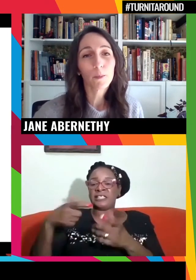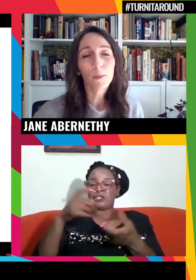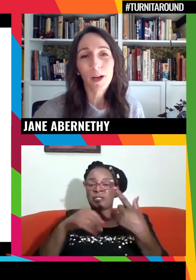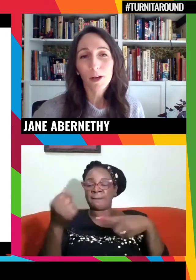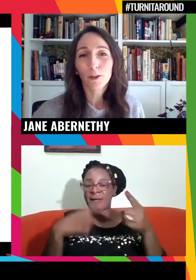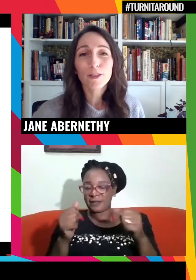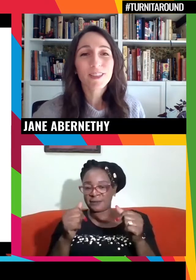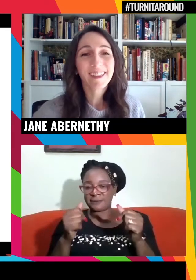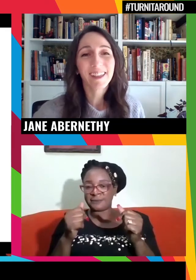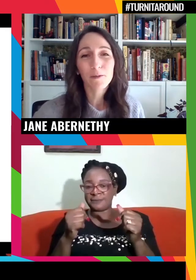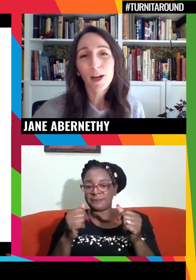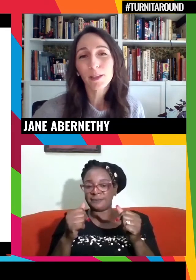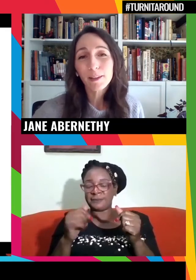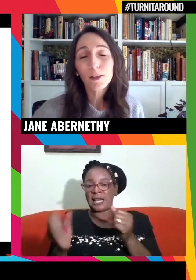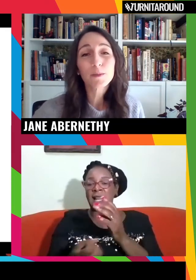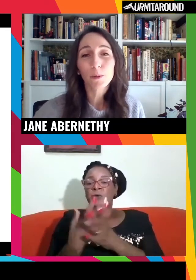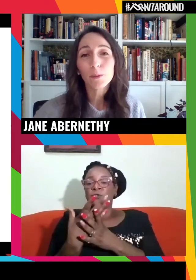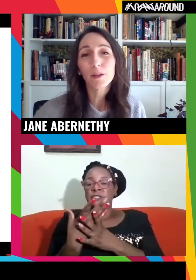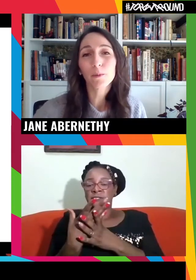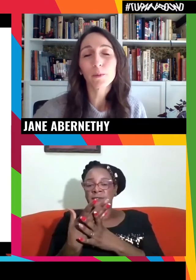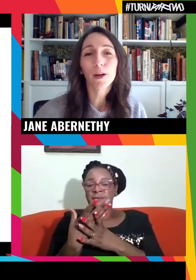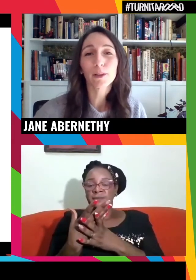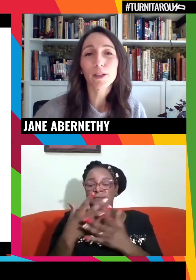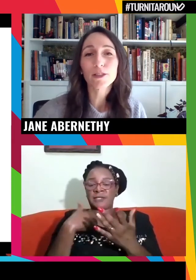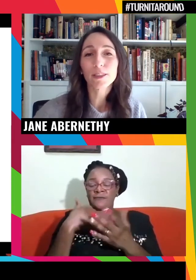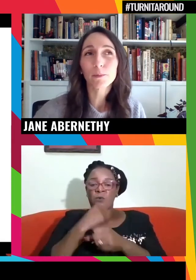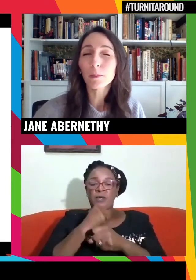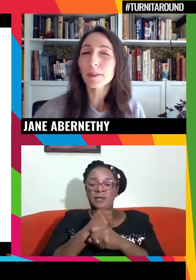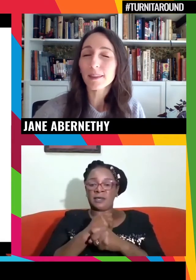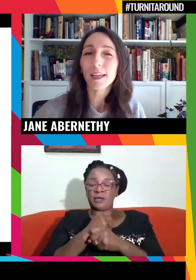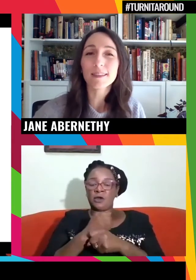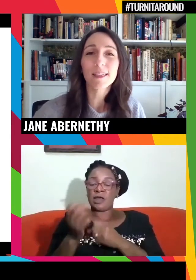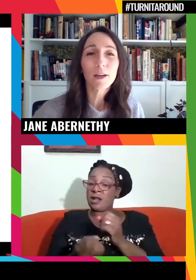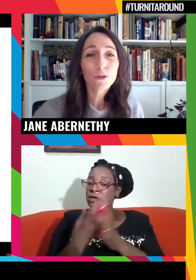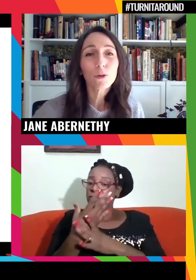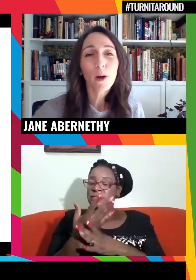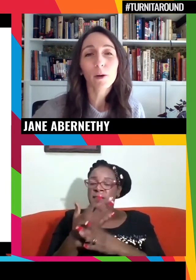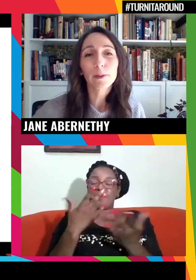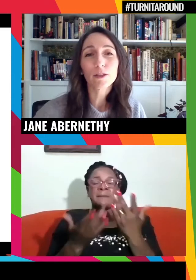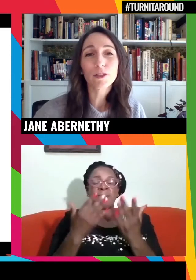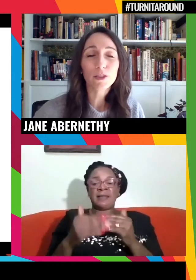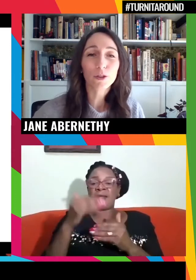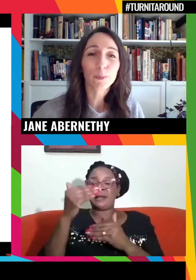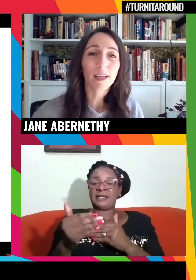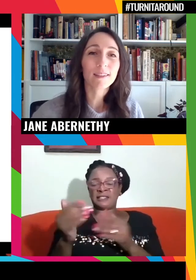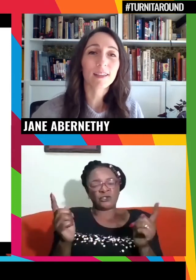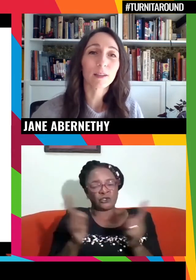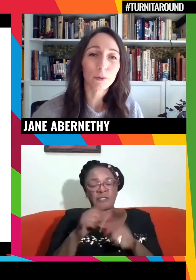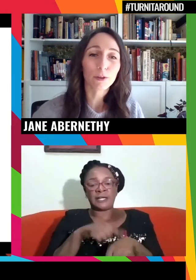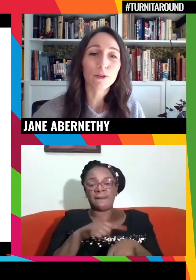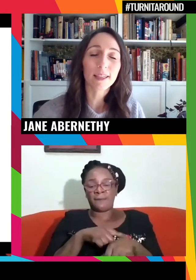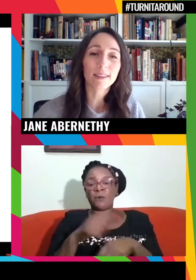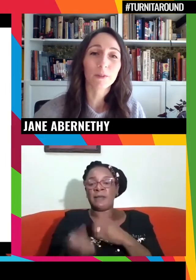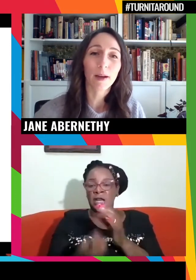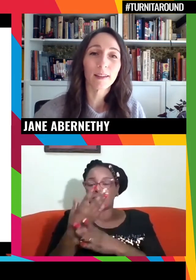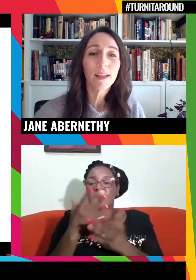We're launching and have not yet launched, but we're working on launching probably in the next short while. We'll be launching additional products that